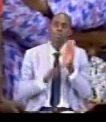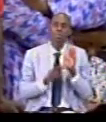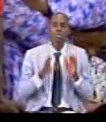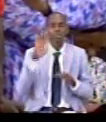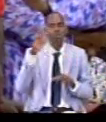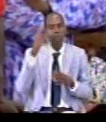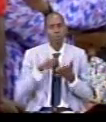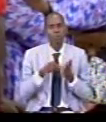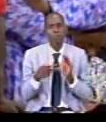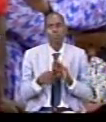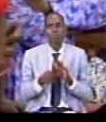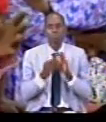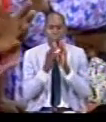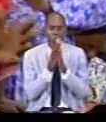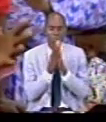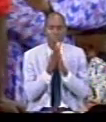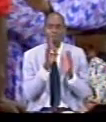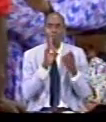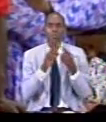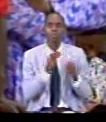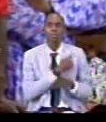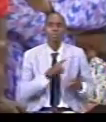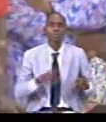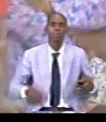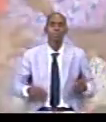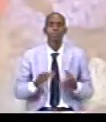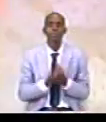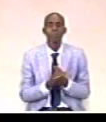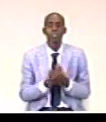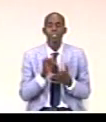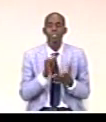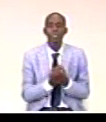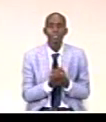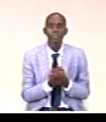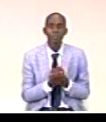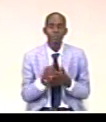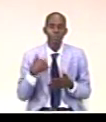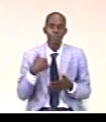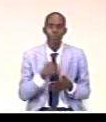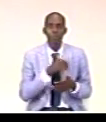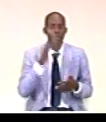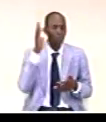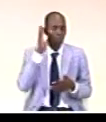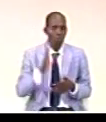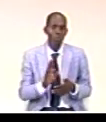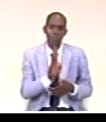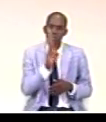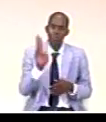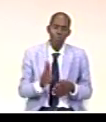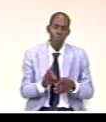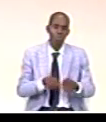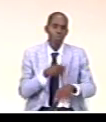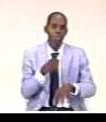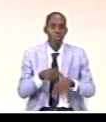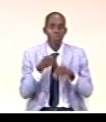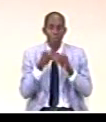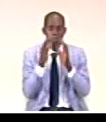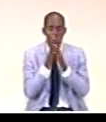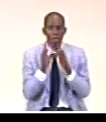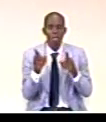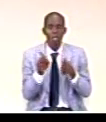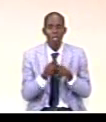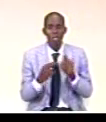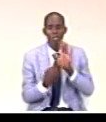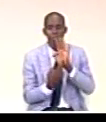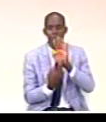Jesus. Let's pray and talk to the Lord. That we will spend time in prayer as ambassadors of Christ to